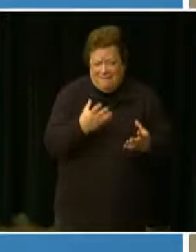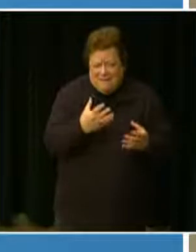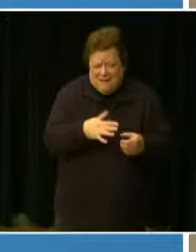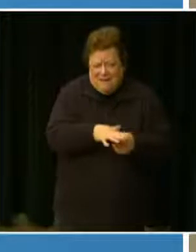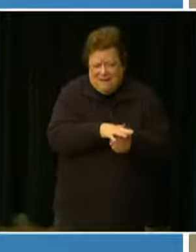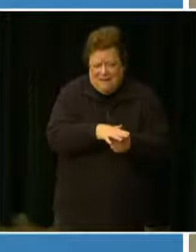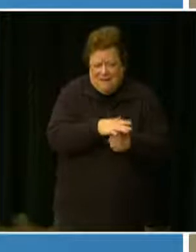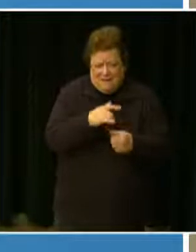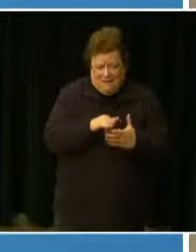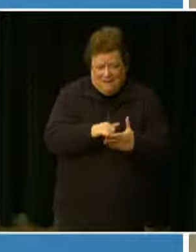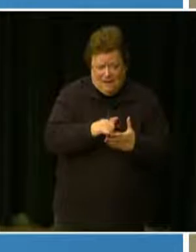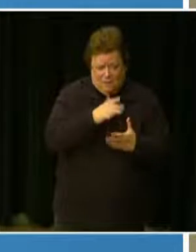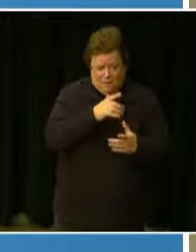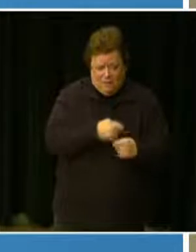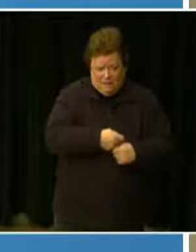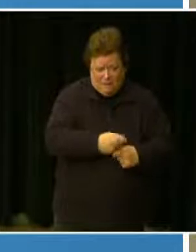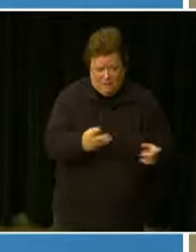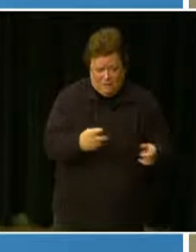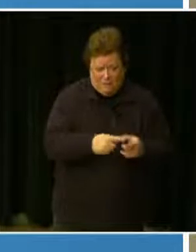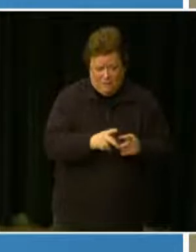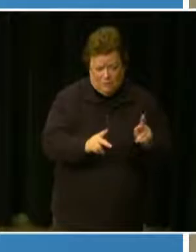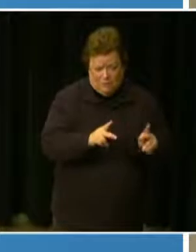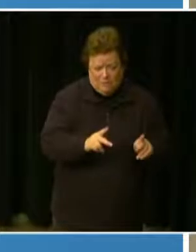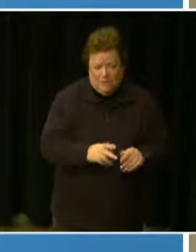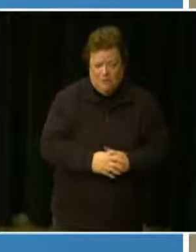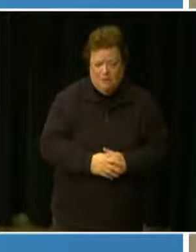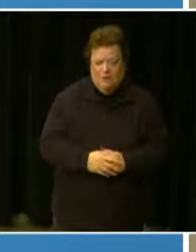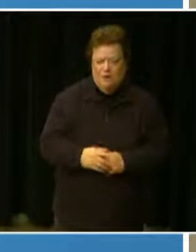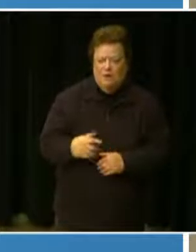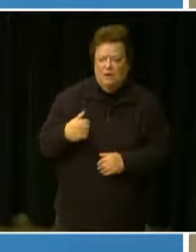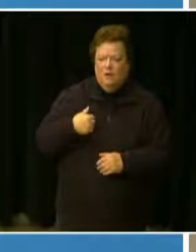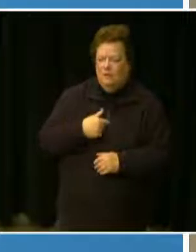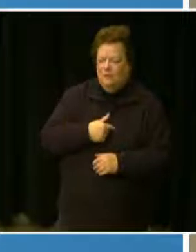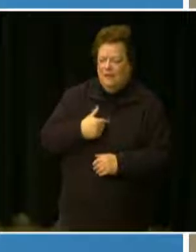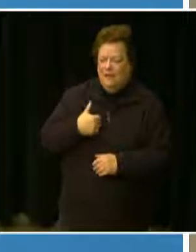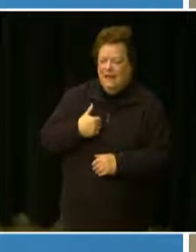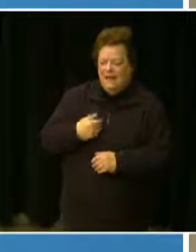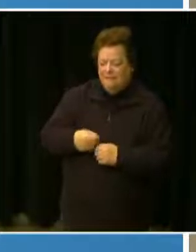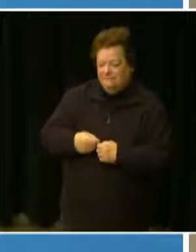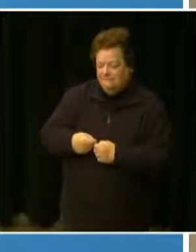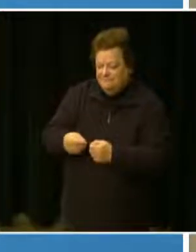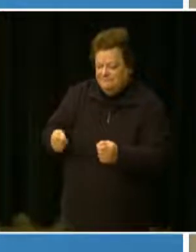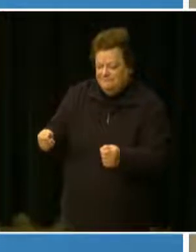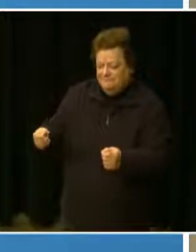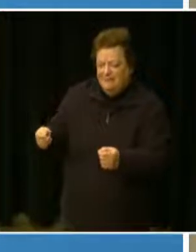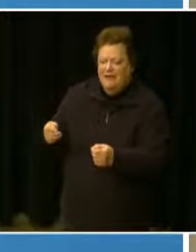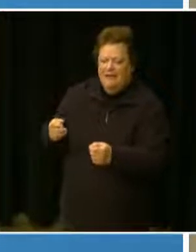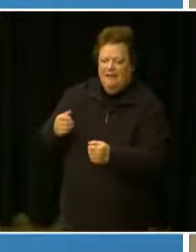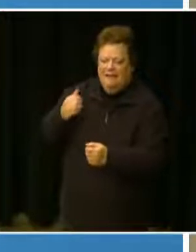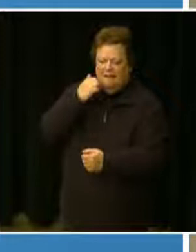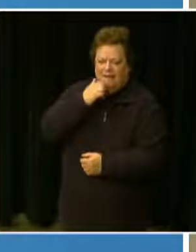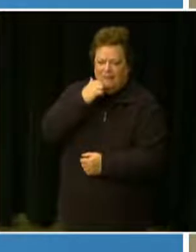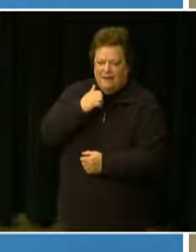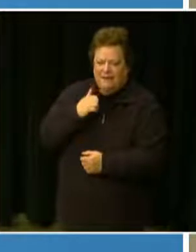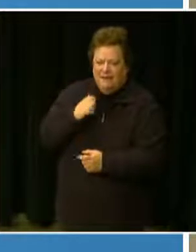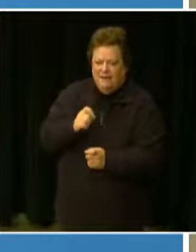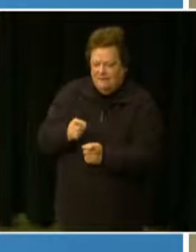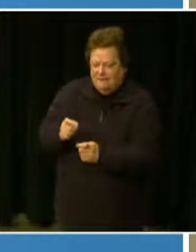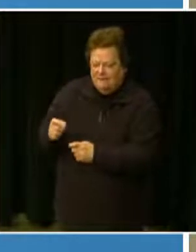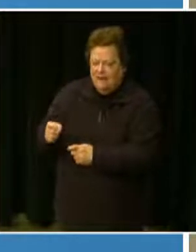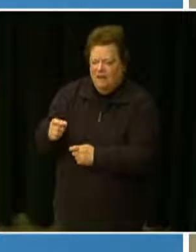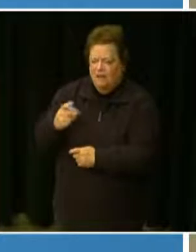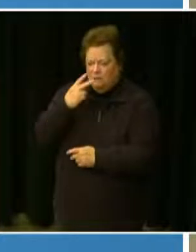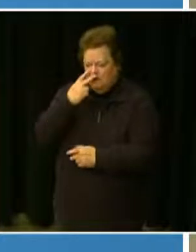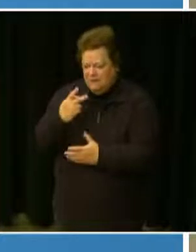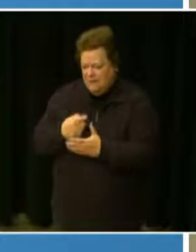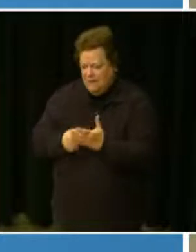public? Well, we're putting out so many every day, and we're just seeing what the response